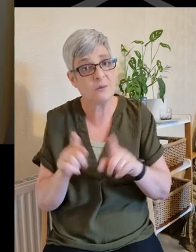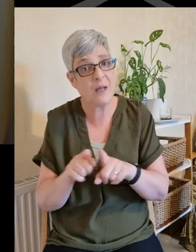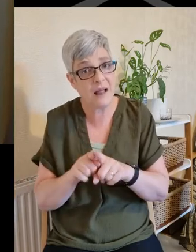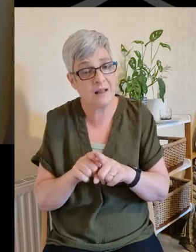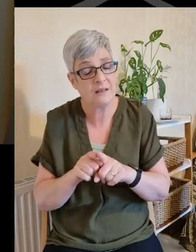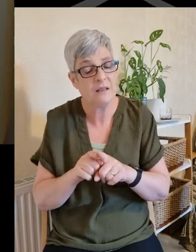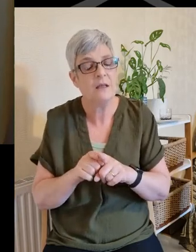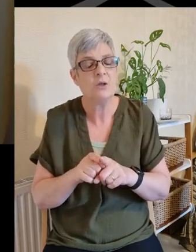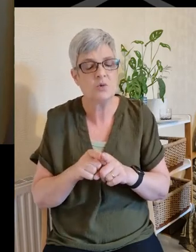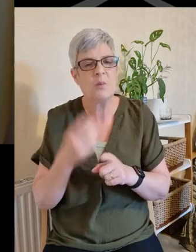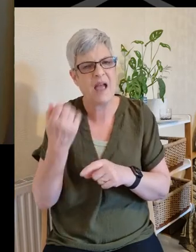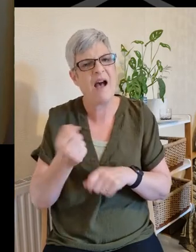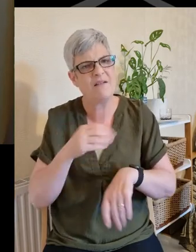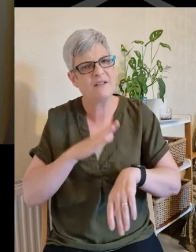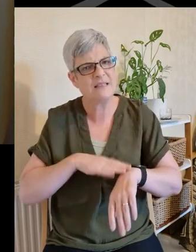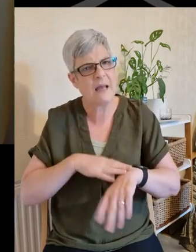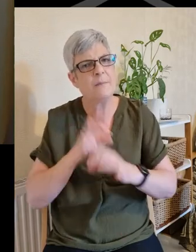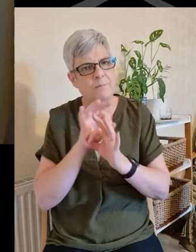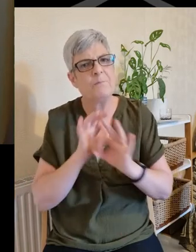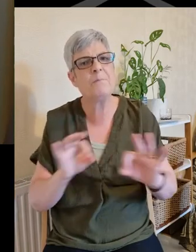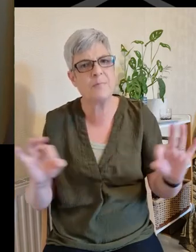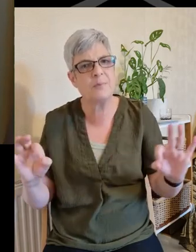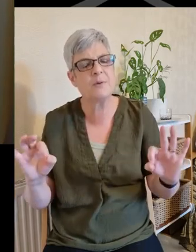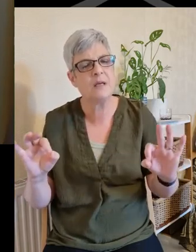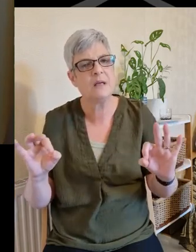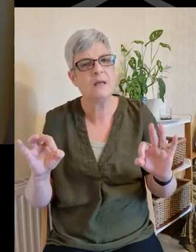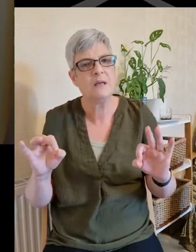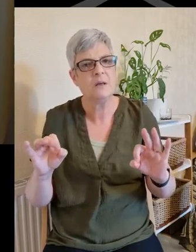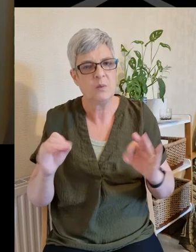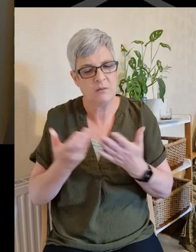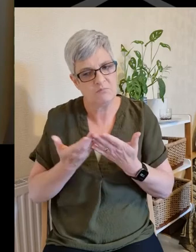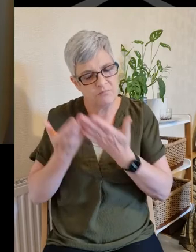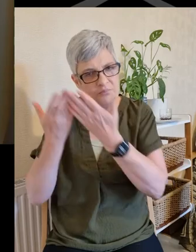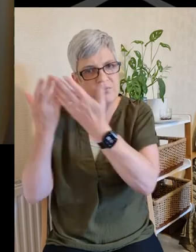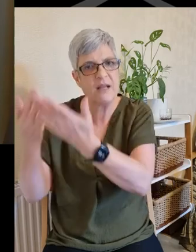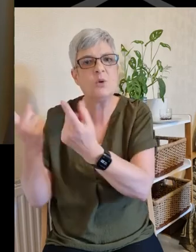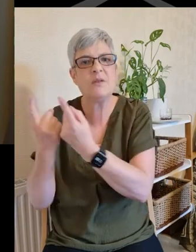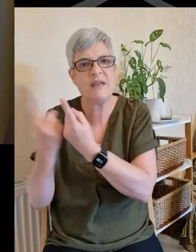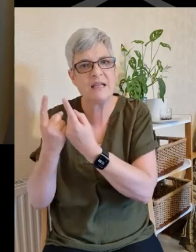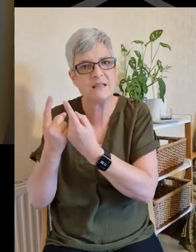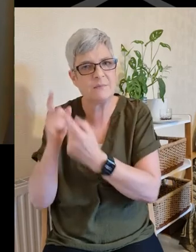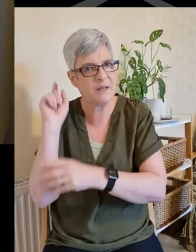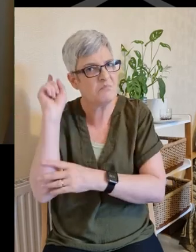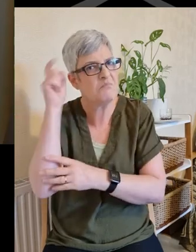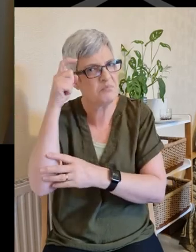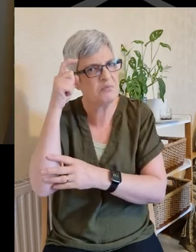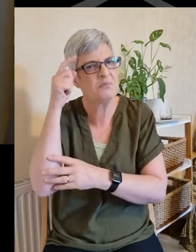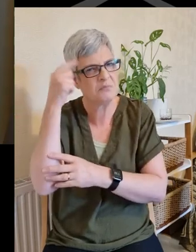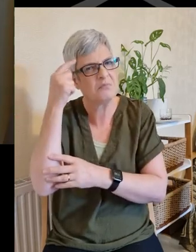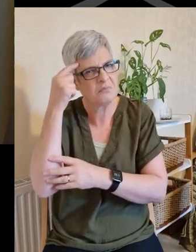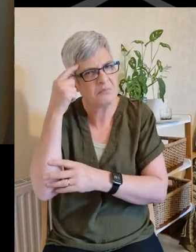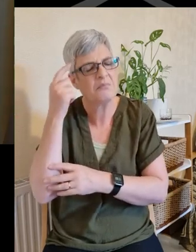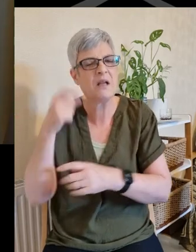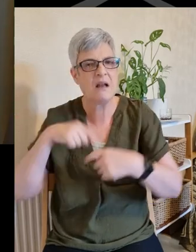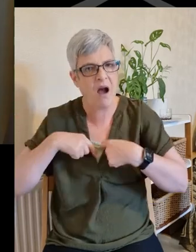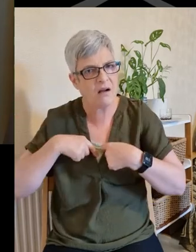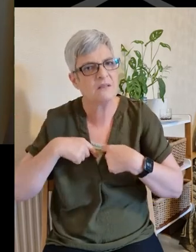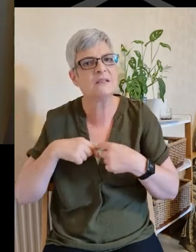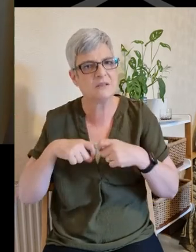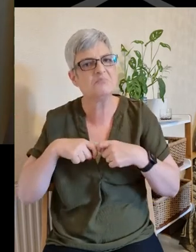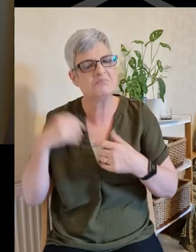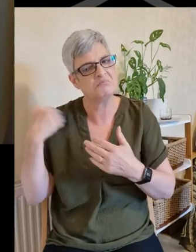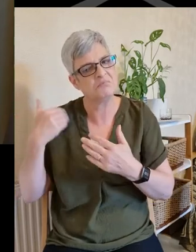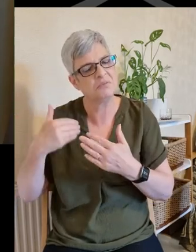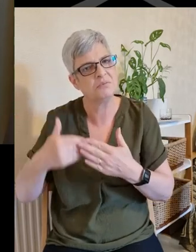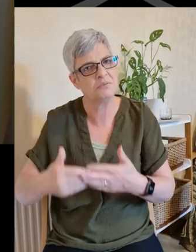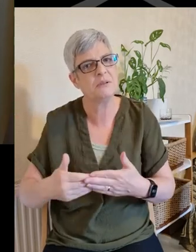in a moment of silence, we bring before you those things which have been foremost in our minds and in our hearts the last